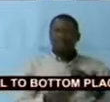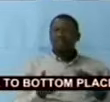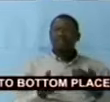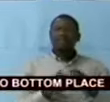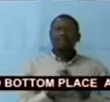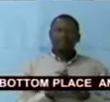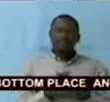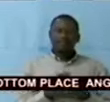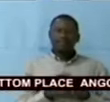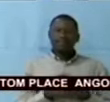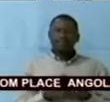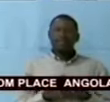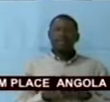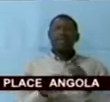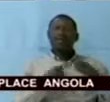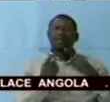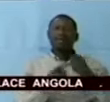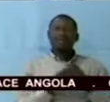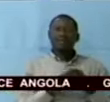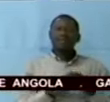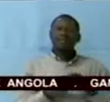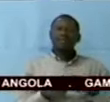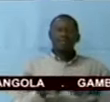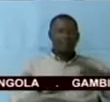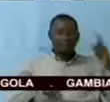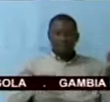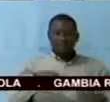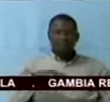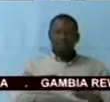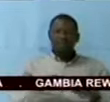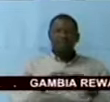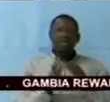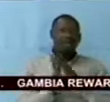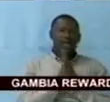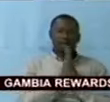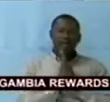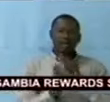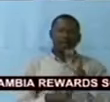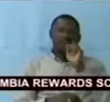Hence the charge against your clients.